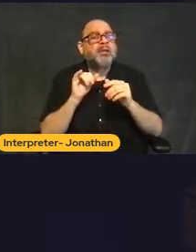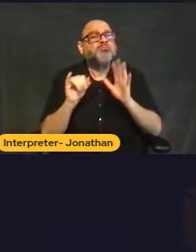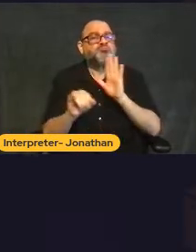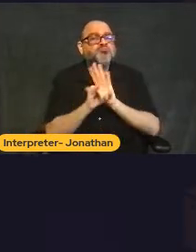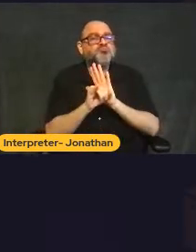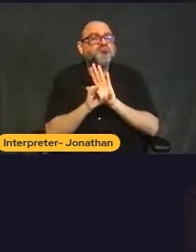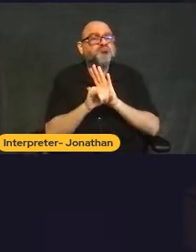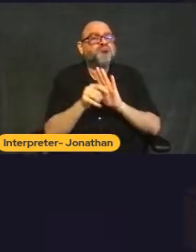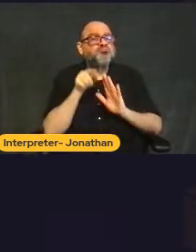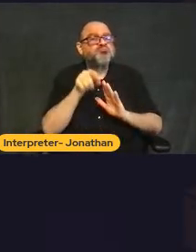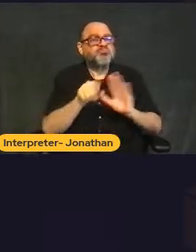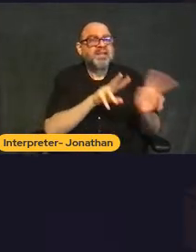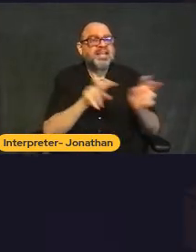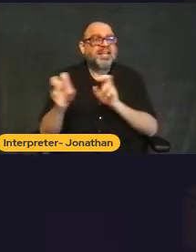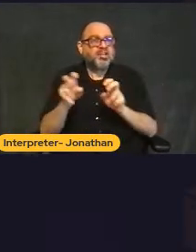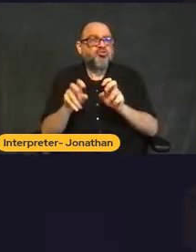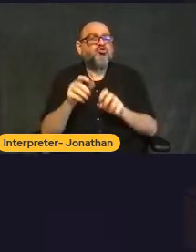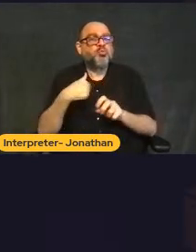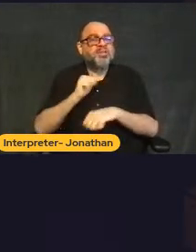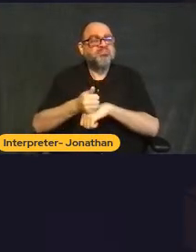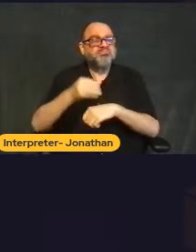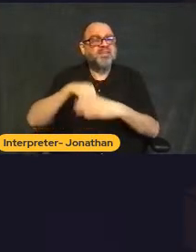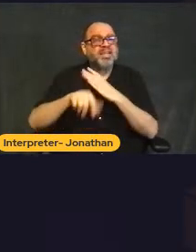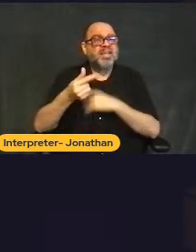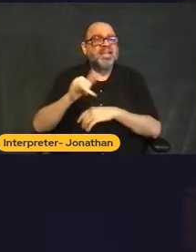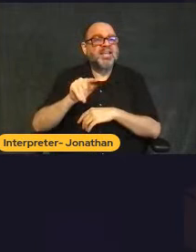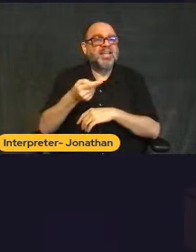you're interested. So that's it.